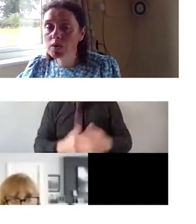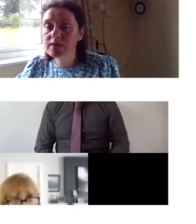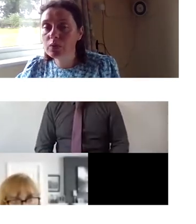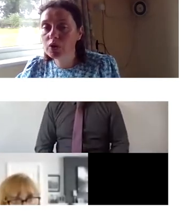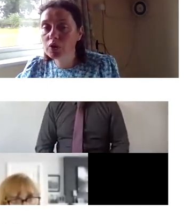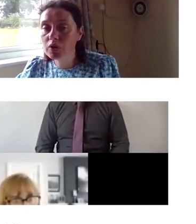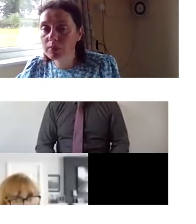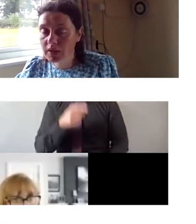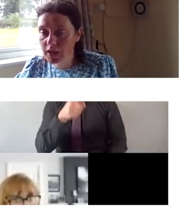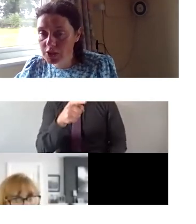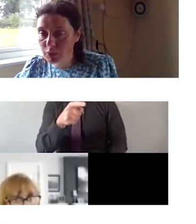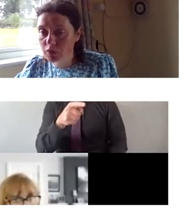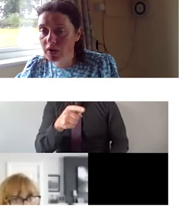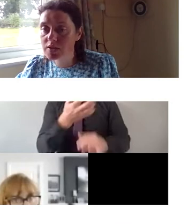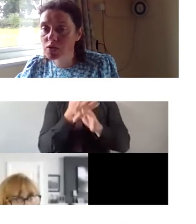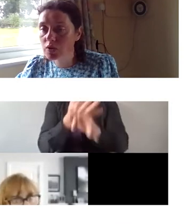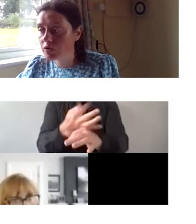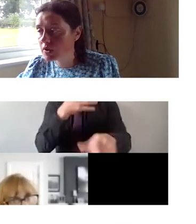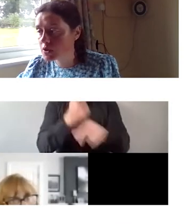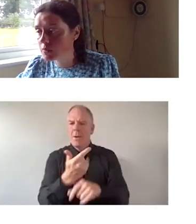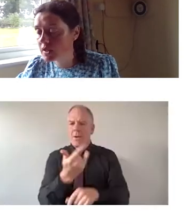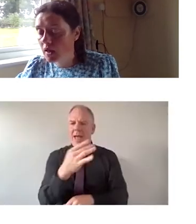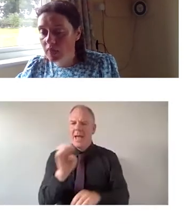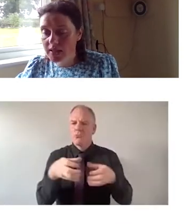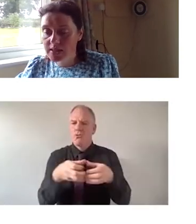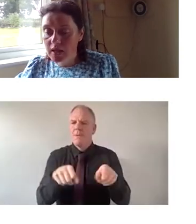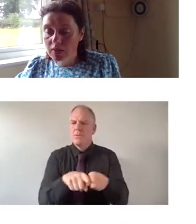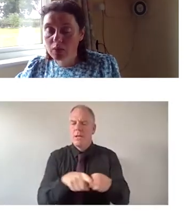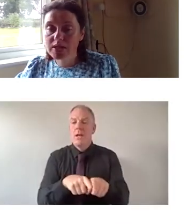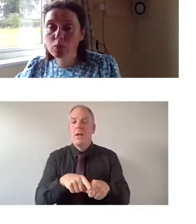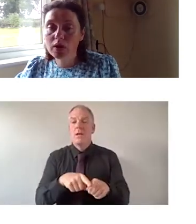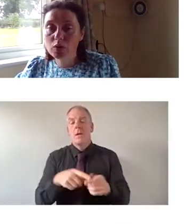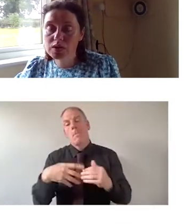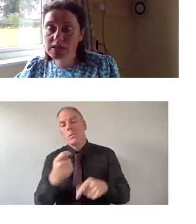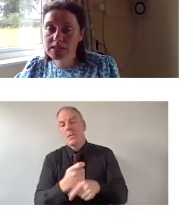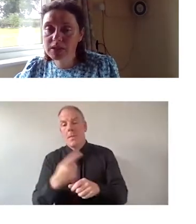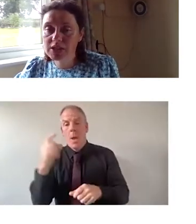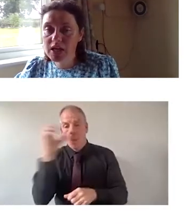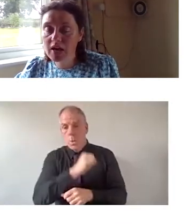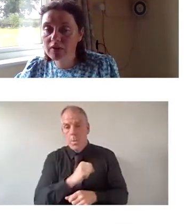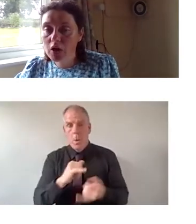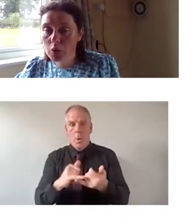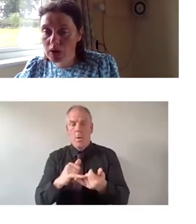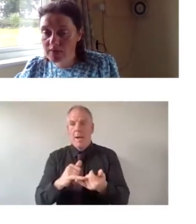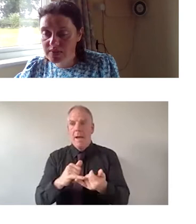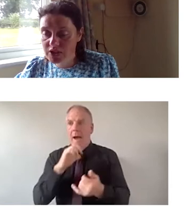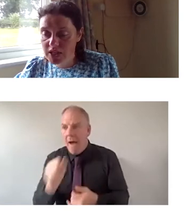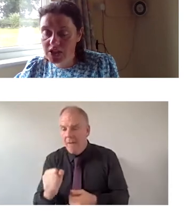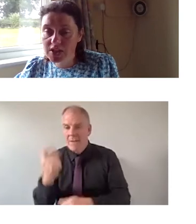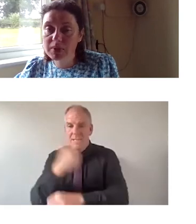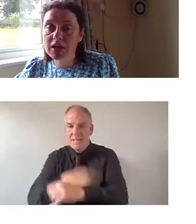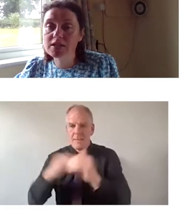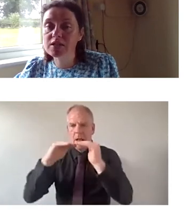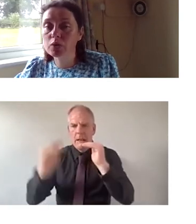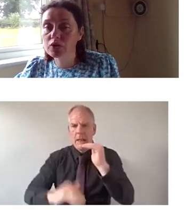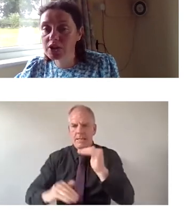this holds even when you look at it by age profile. So it's often assumed that the reason why those with a disability have lower levels of